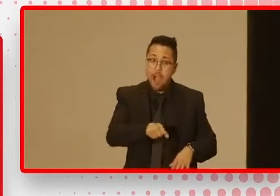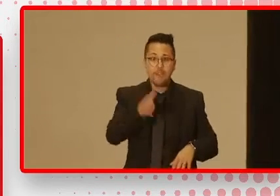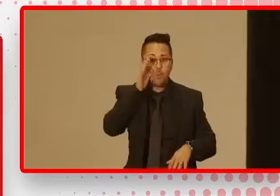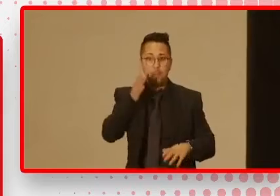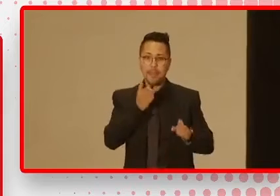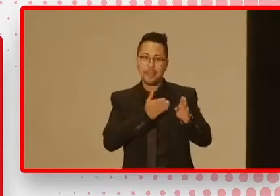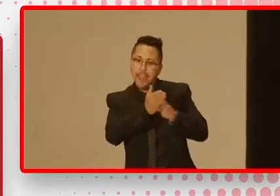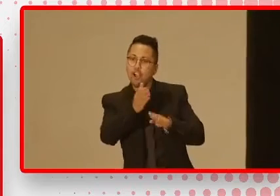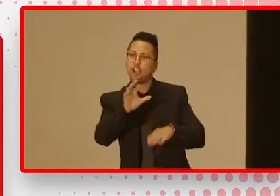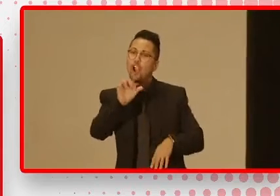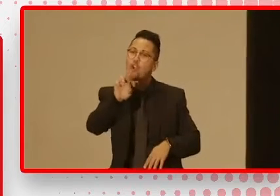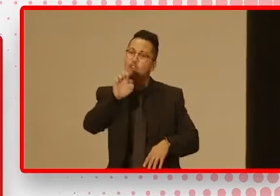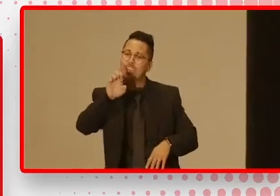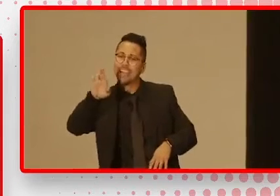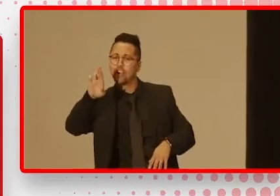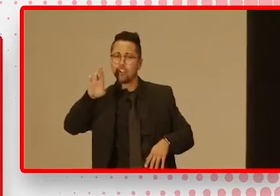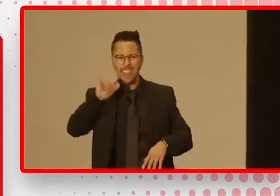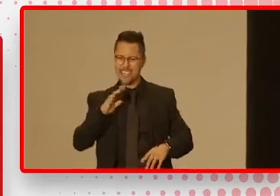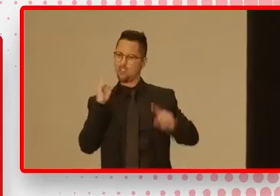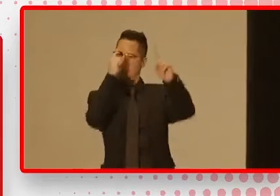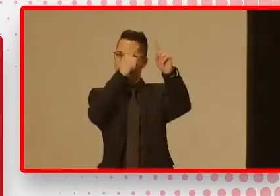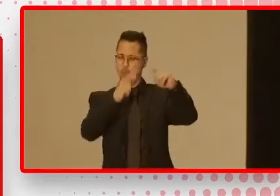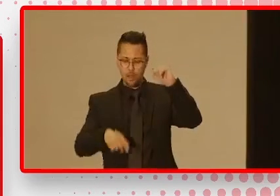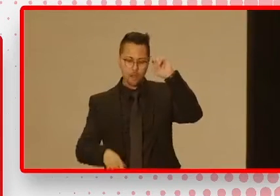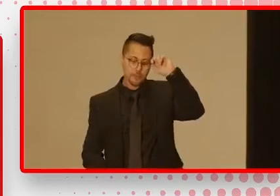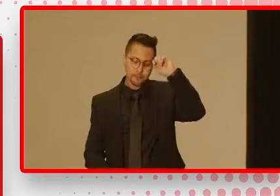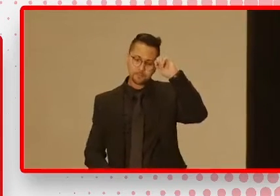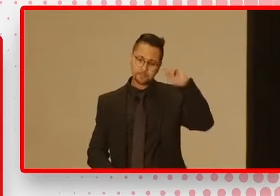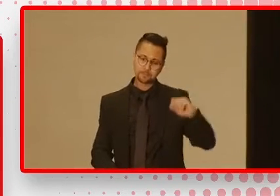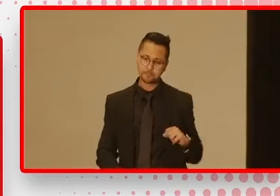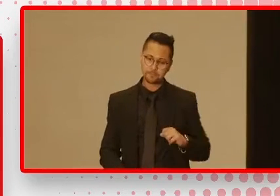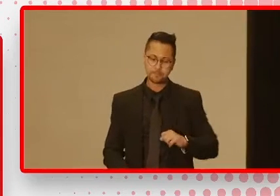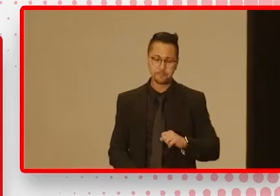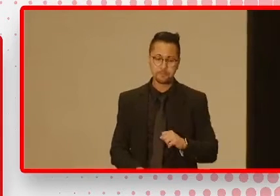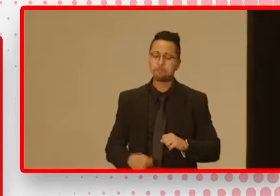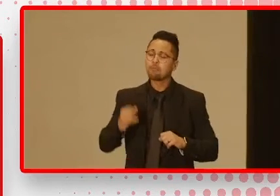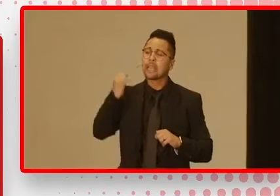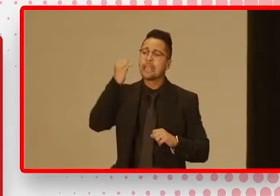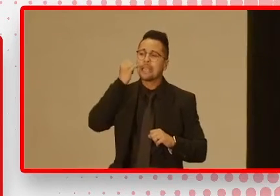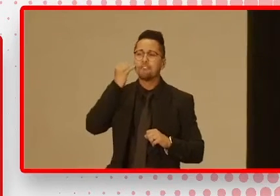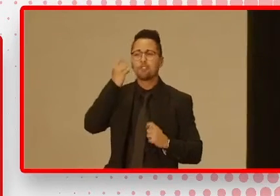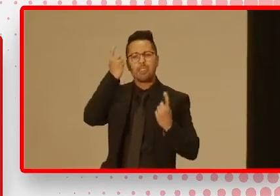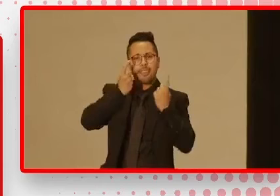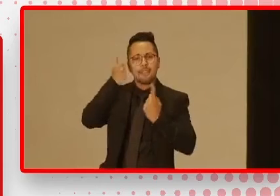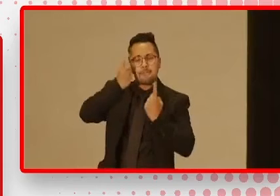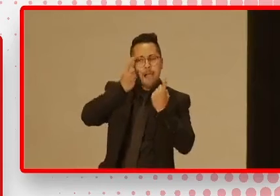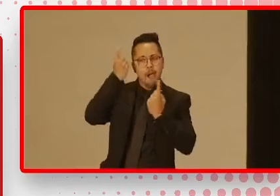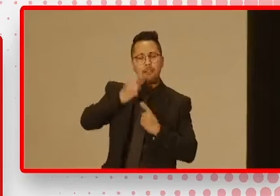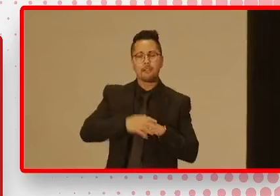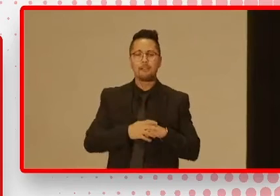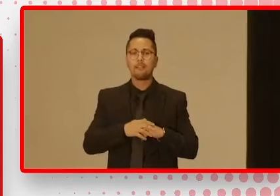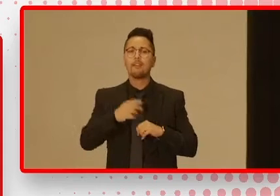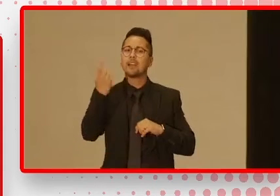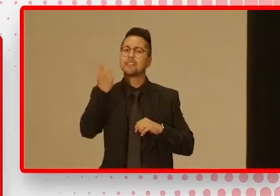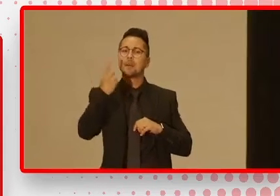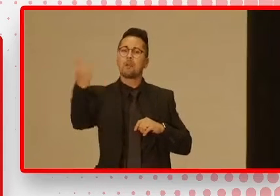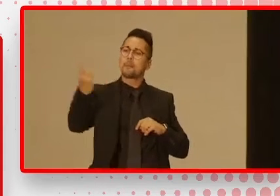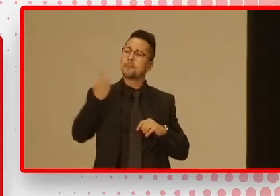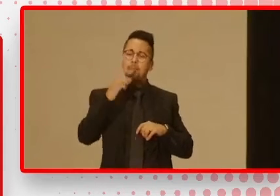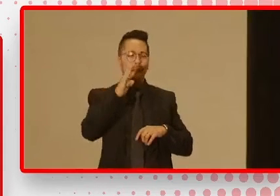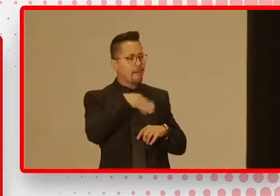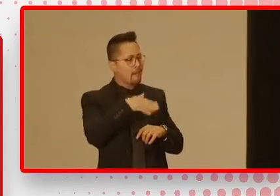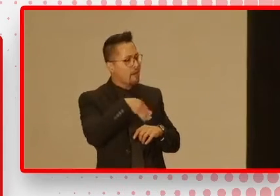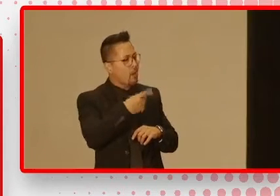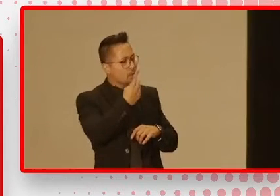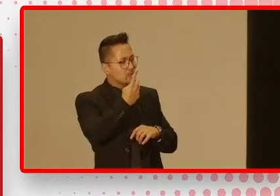ultimate goal, that career. And, you know, when you think about it, someone comes up to you, what's something